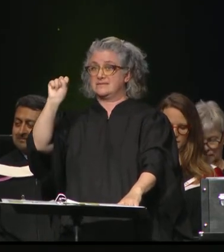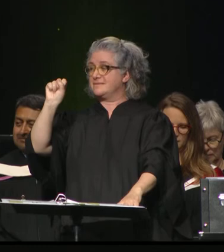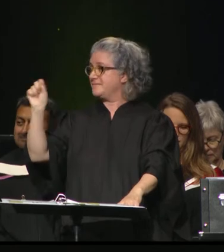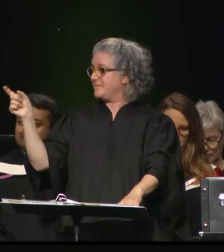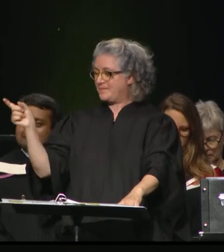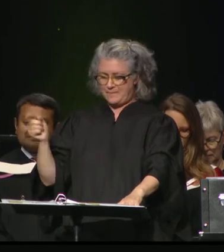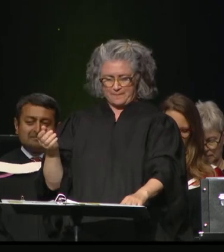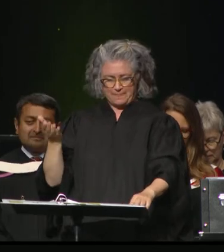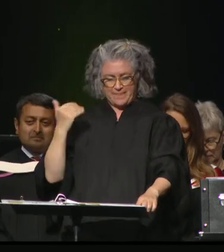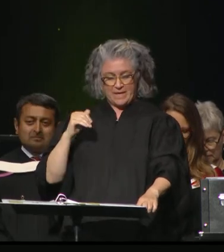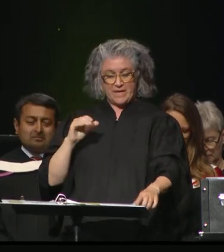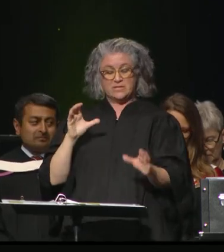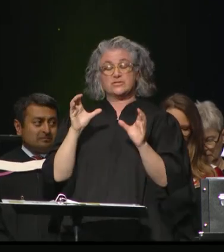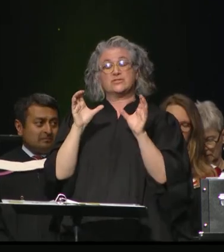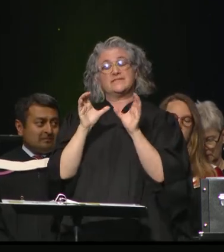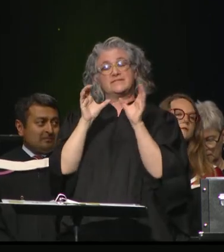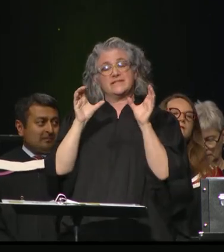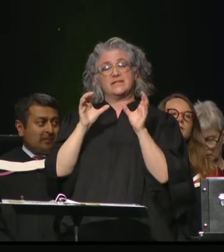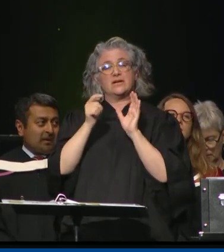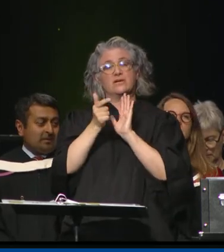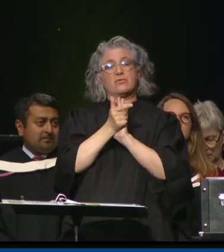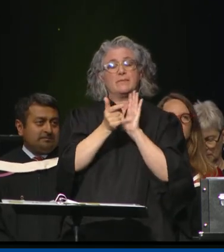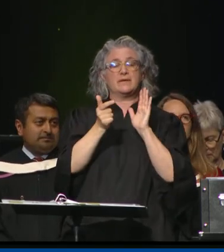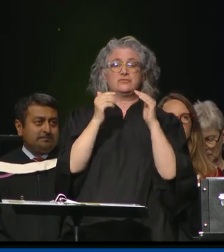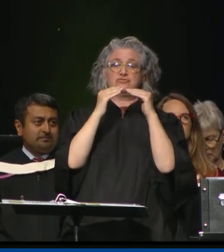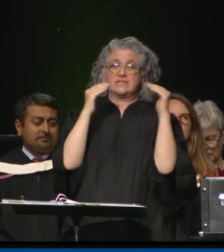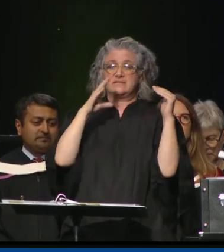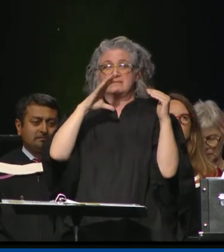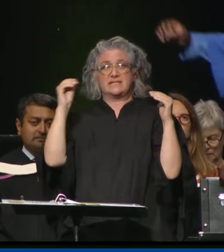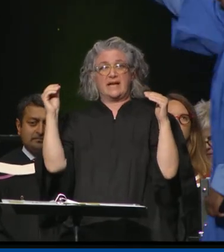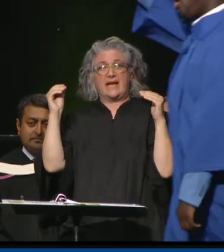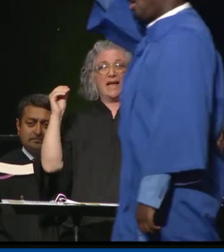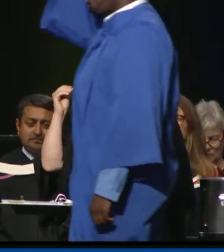Certificate in Criminal Justice and Criminology, Corey Andre.